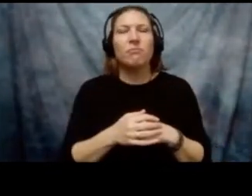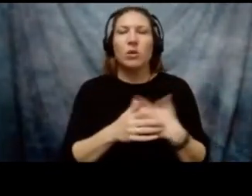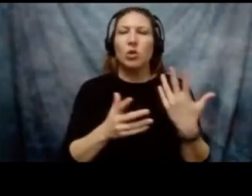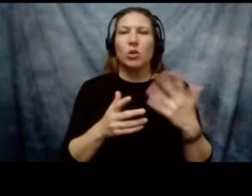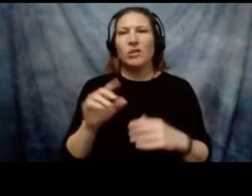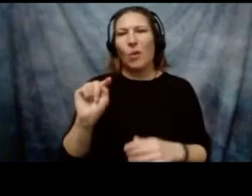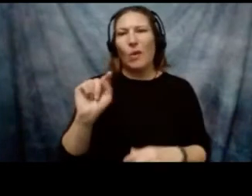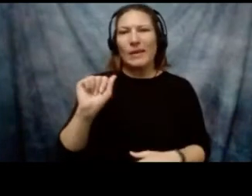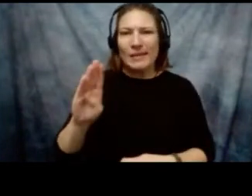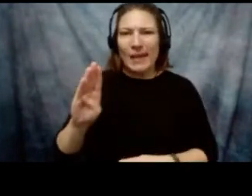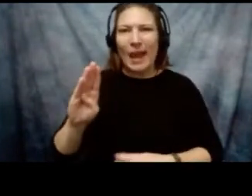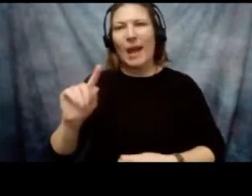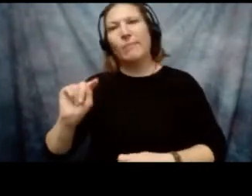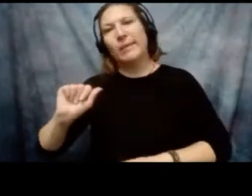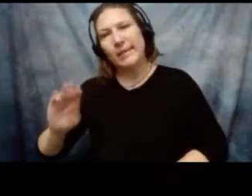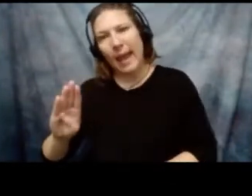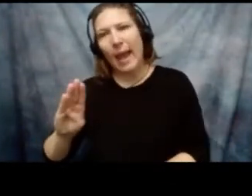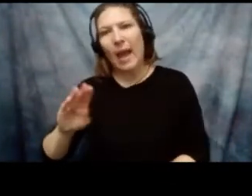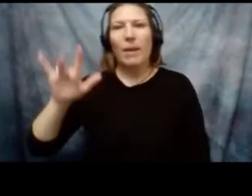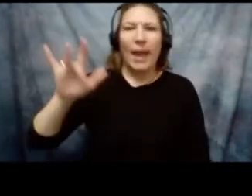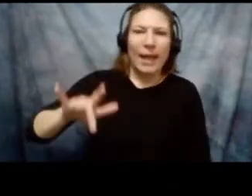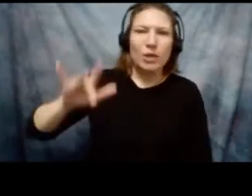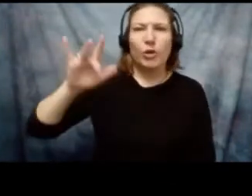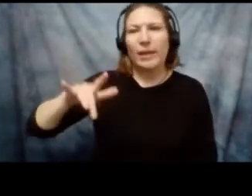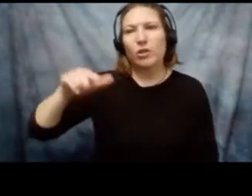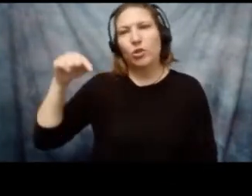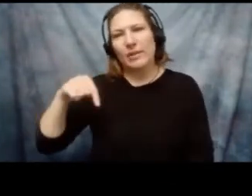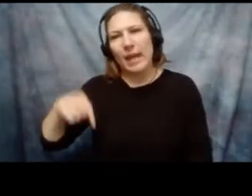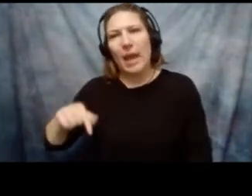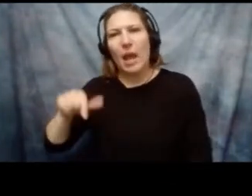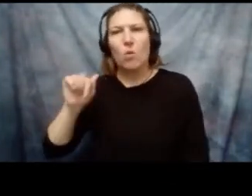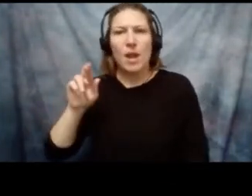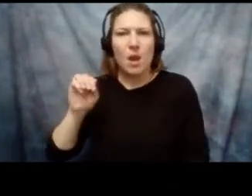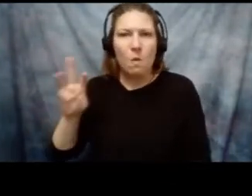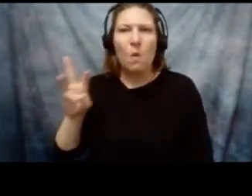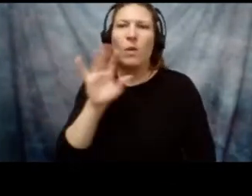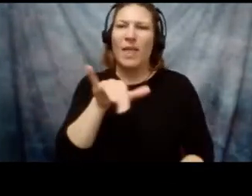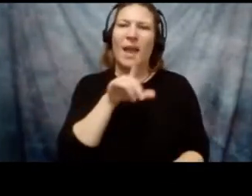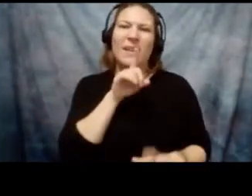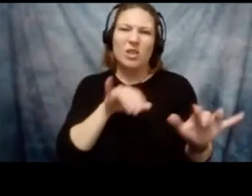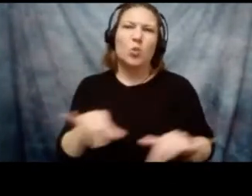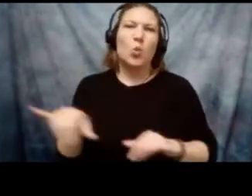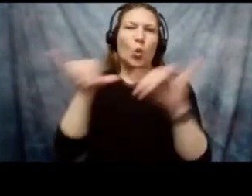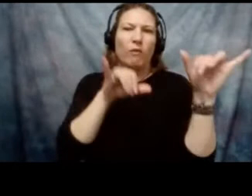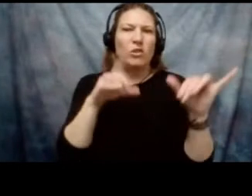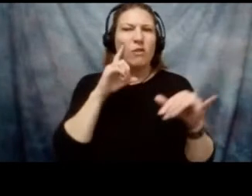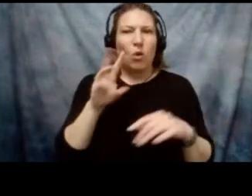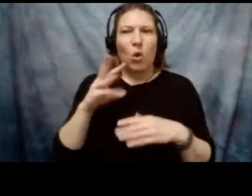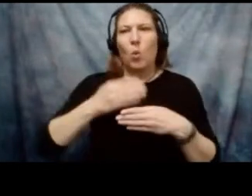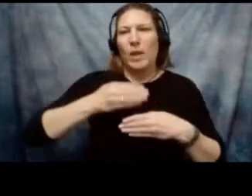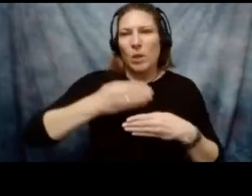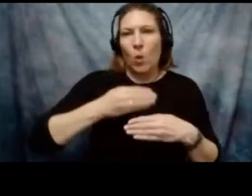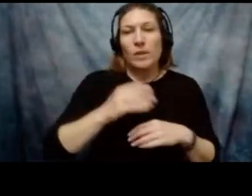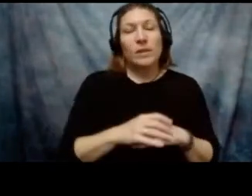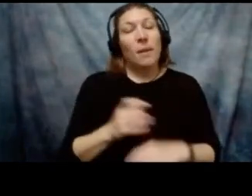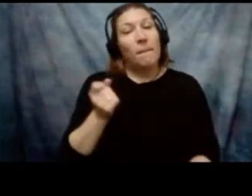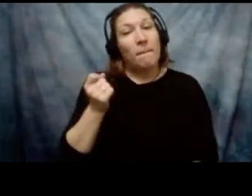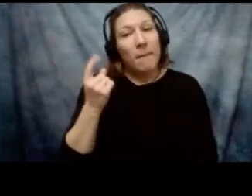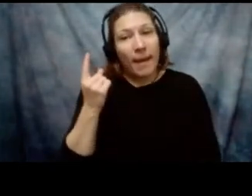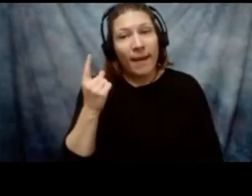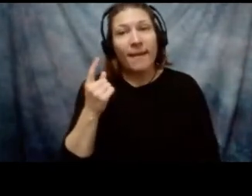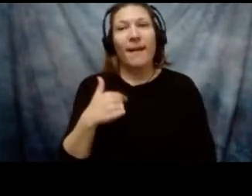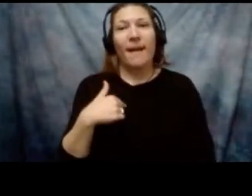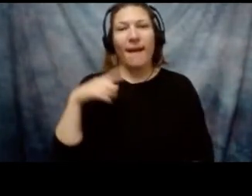very universal to a Windows operating system. However, the fact that I had to press Control